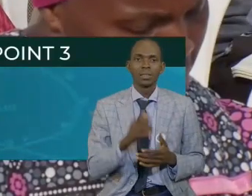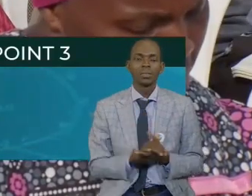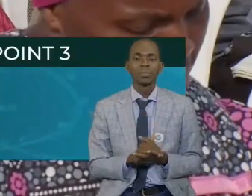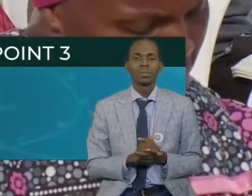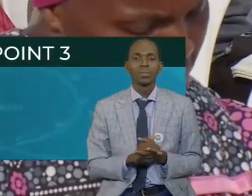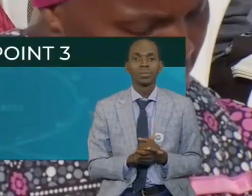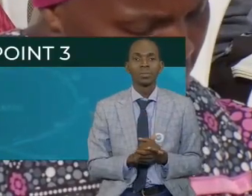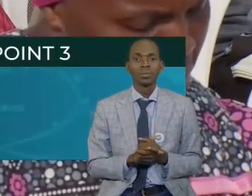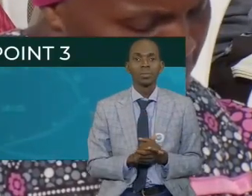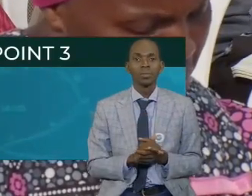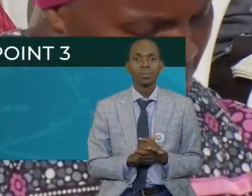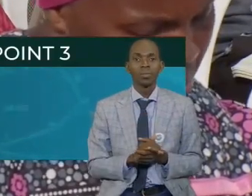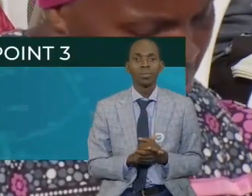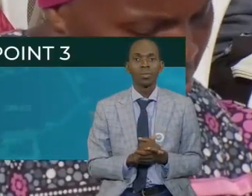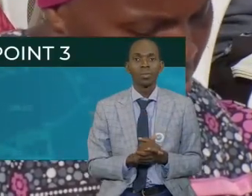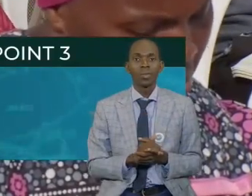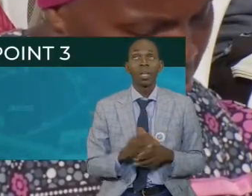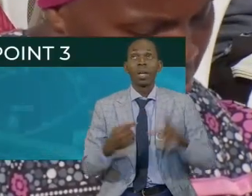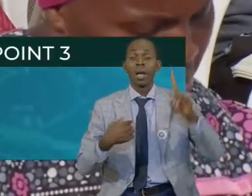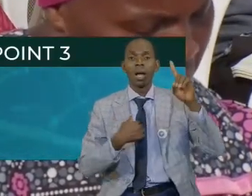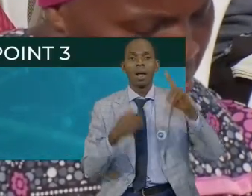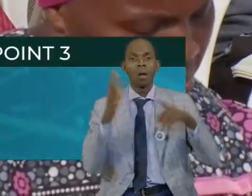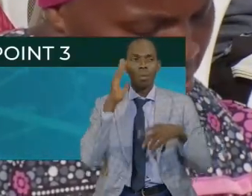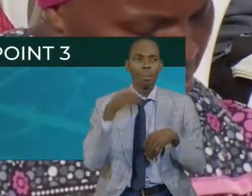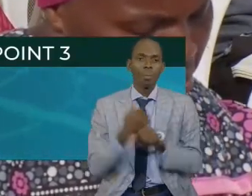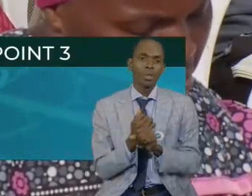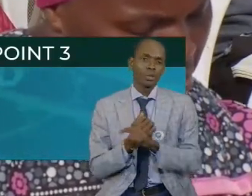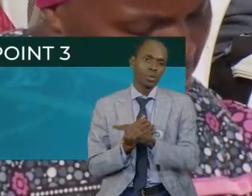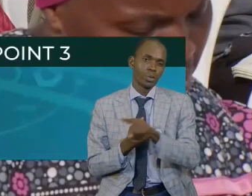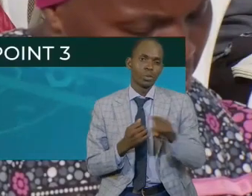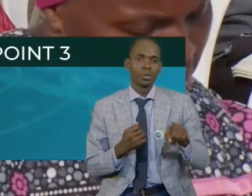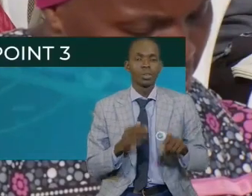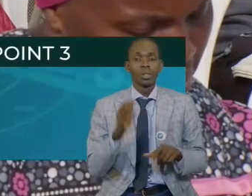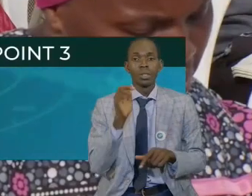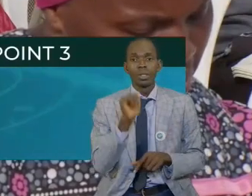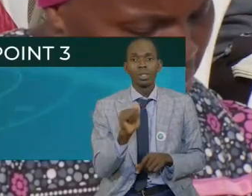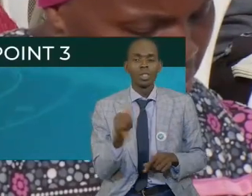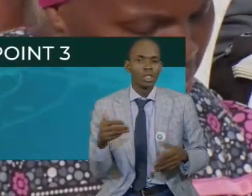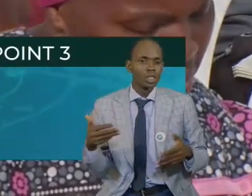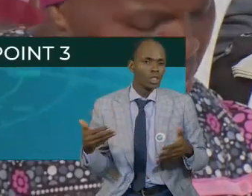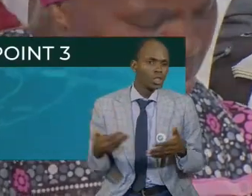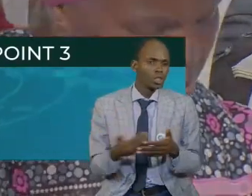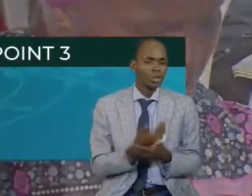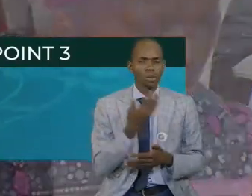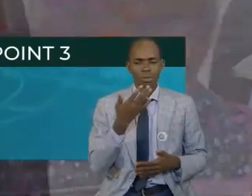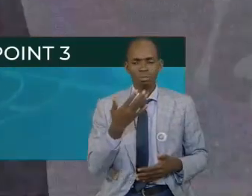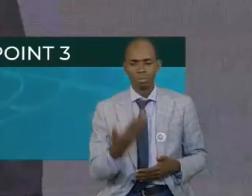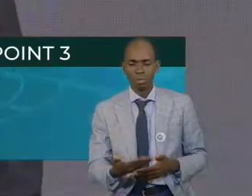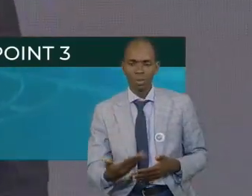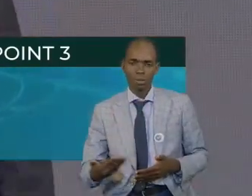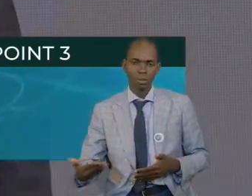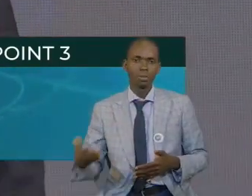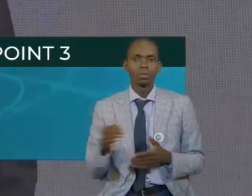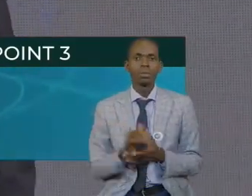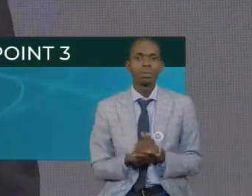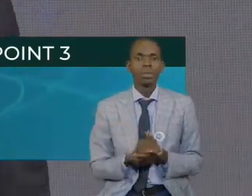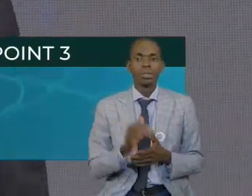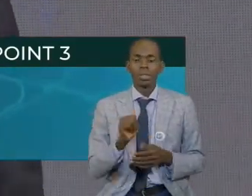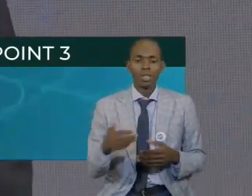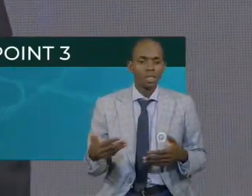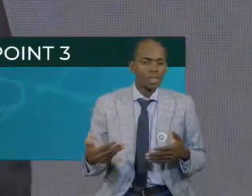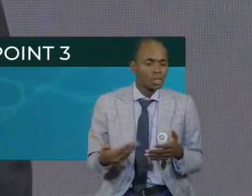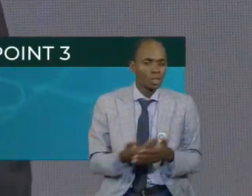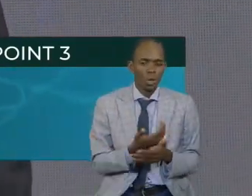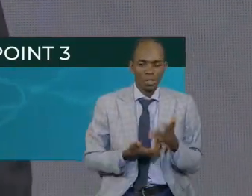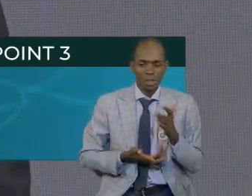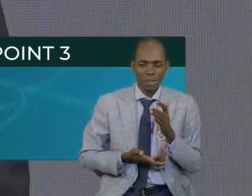I will make you a new instrument, a new sharp